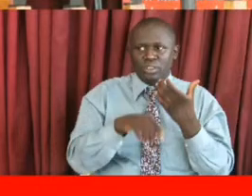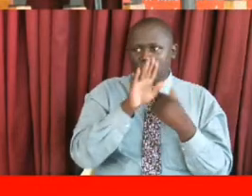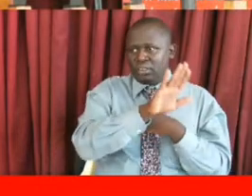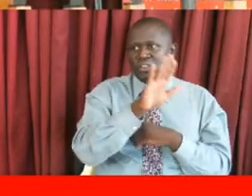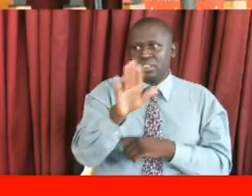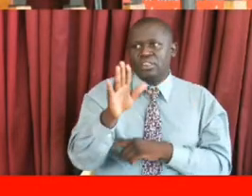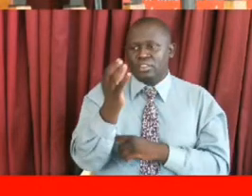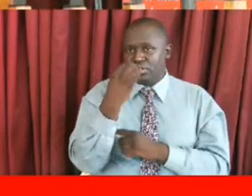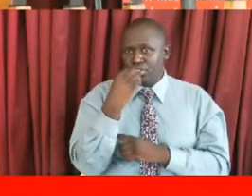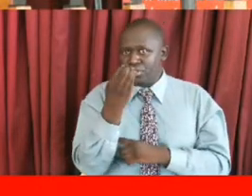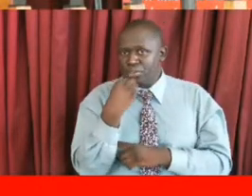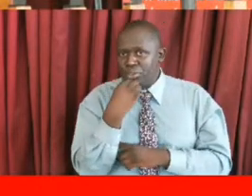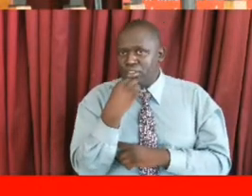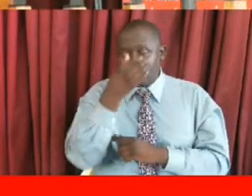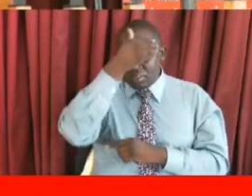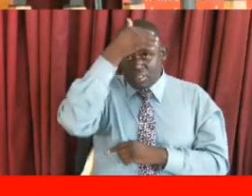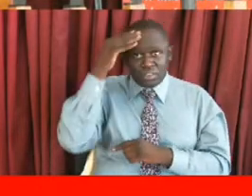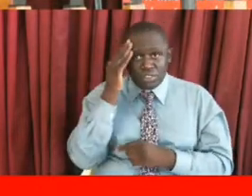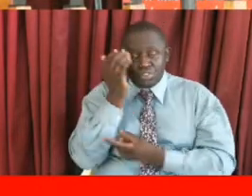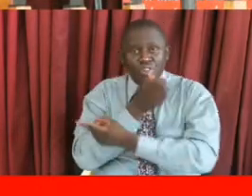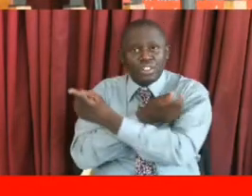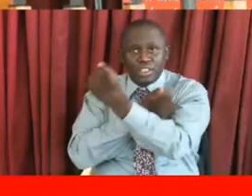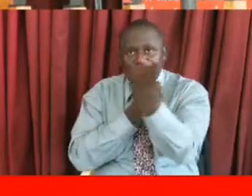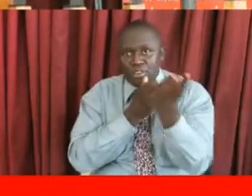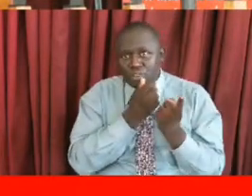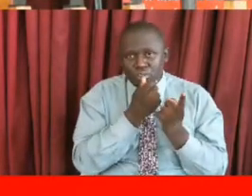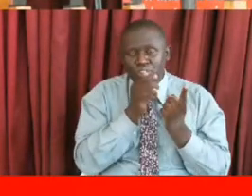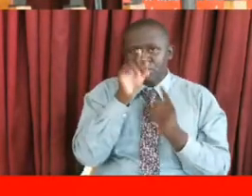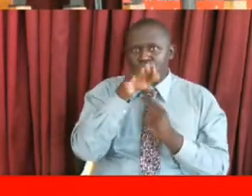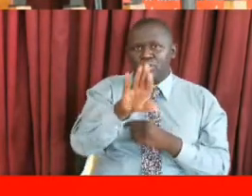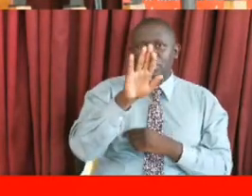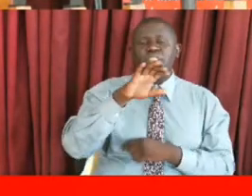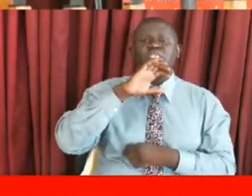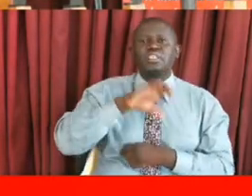ra to Forget You his son or